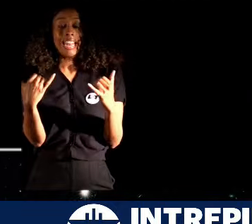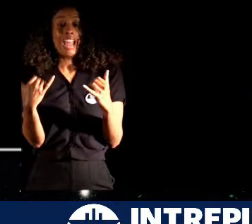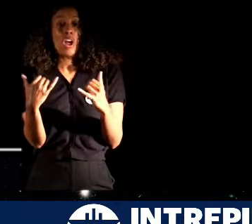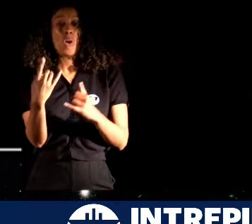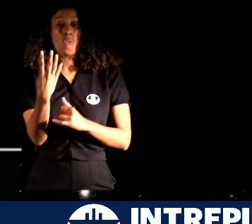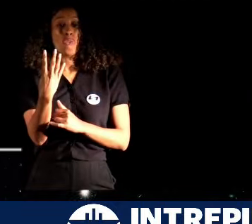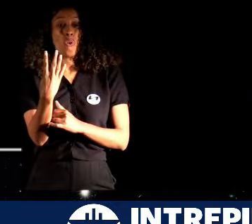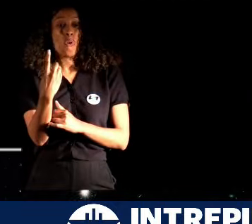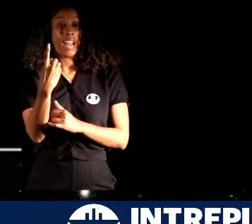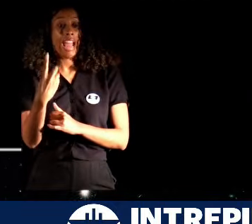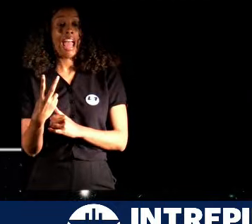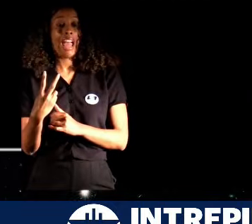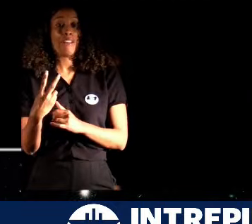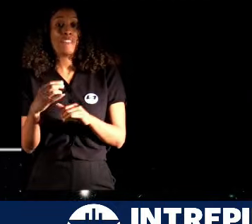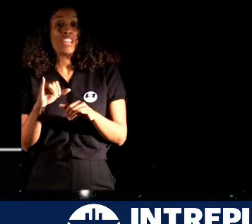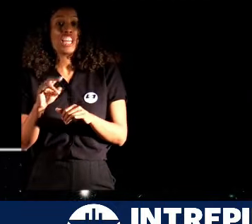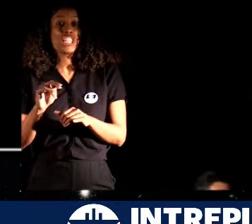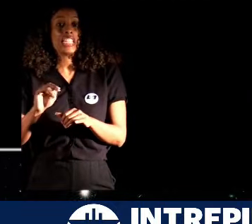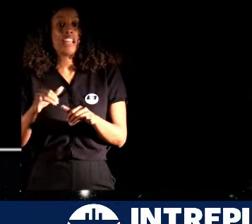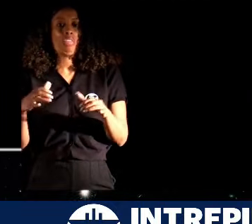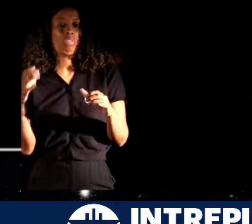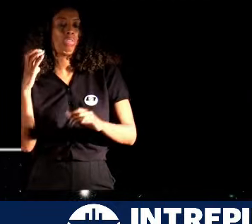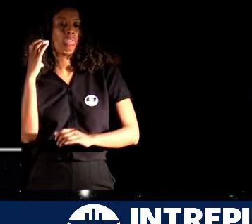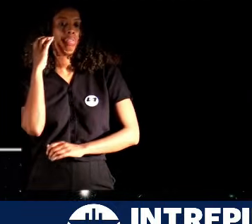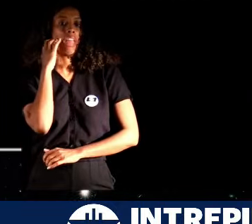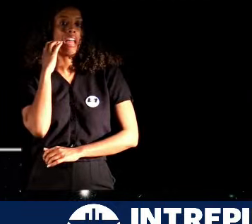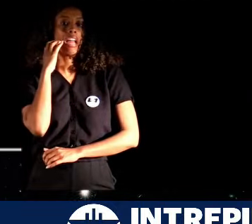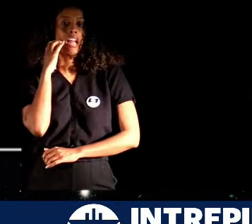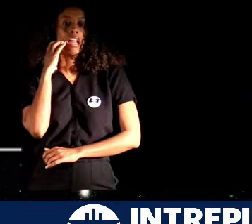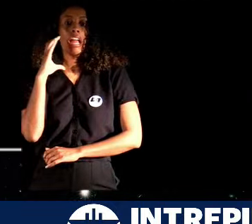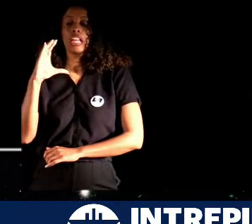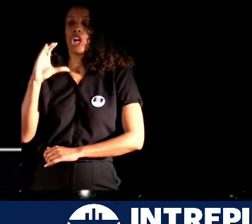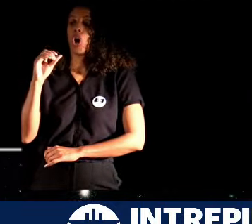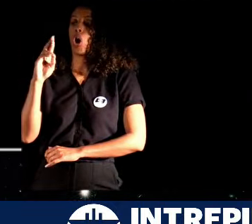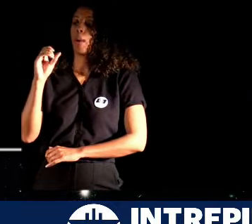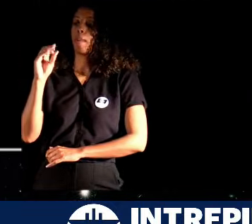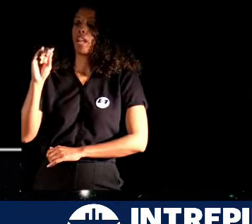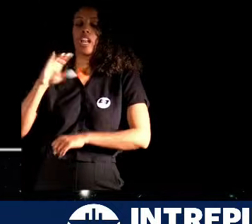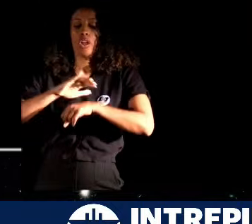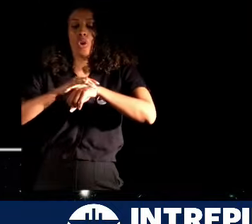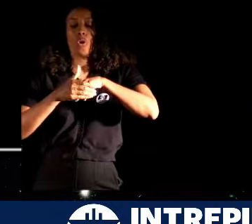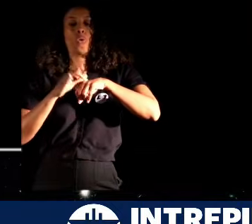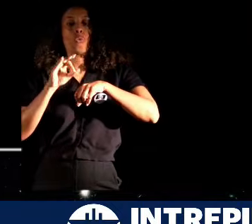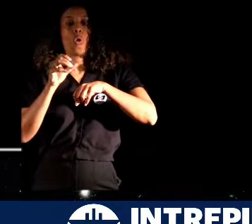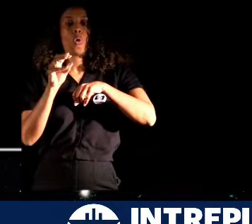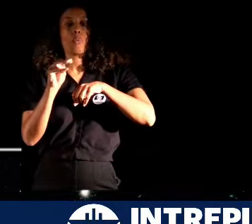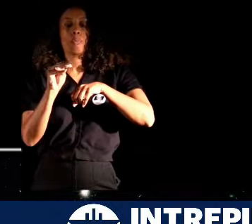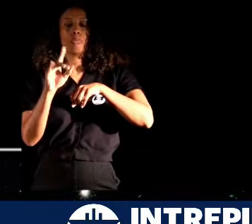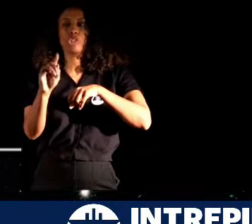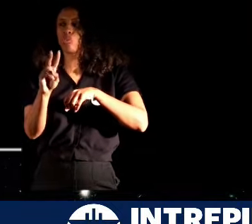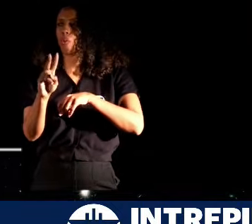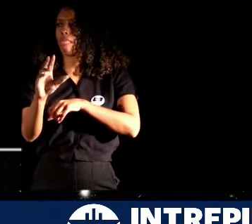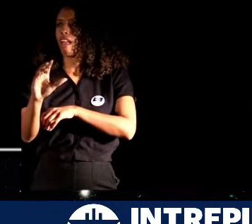4.5 inches thick carbon-carbon foam that takes 2,000 or 2,500